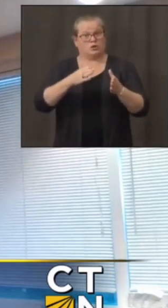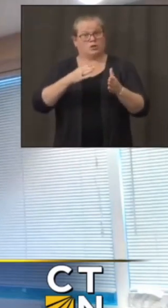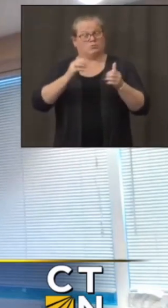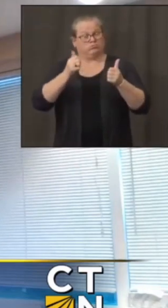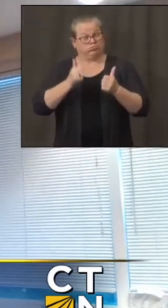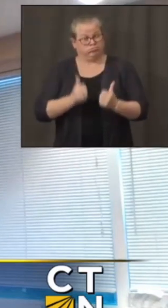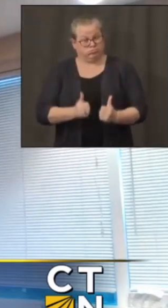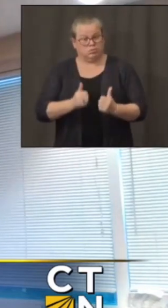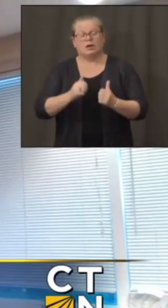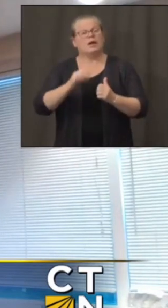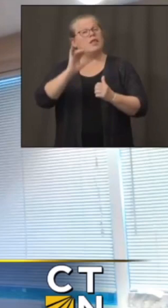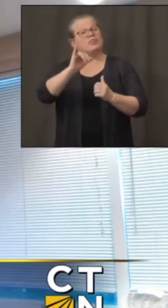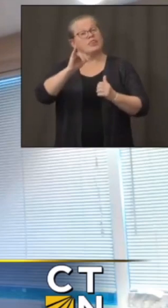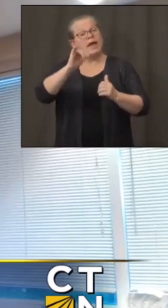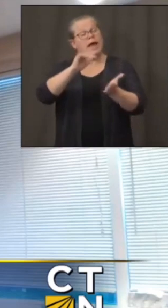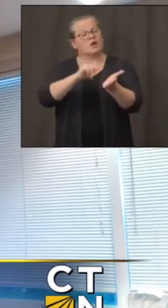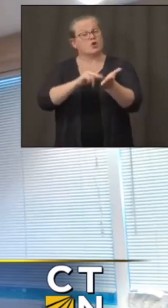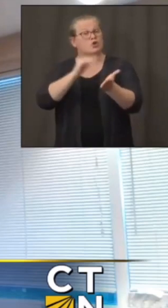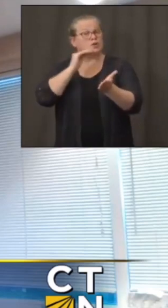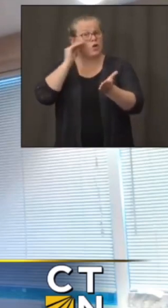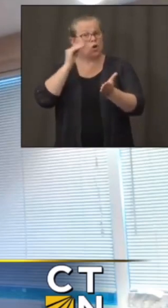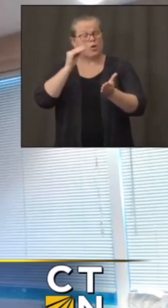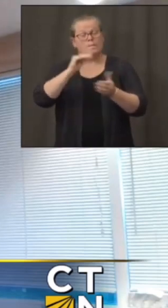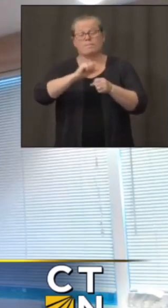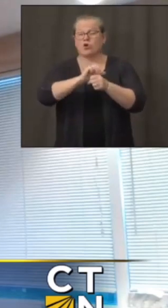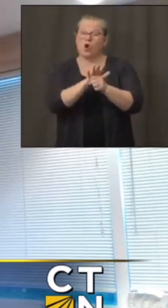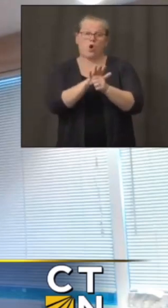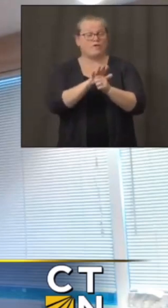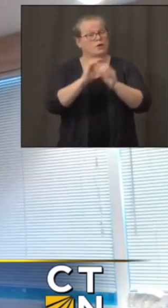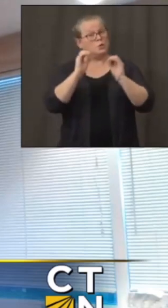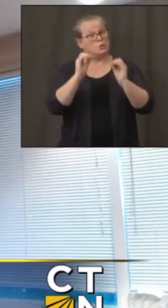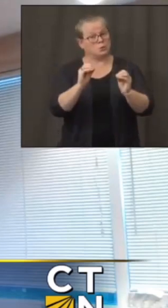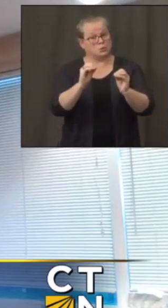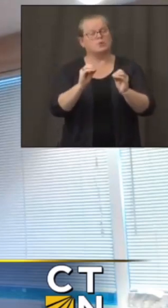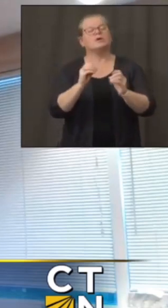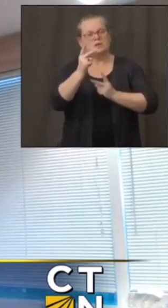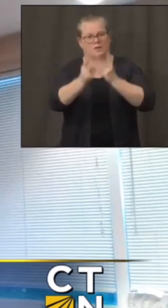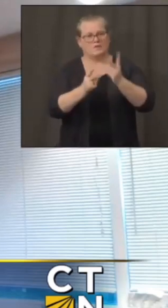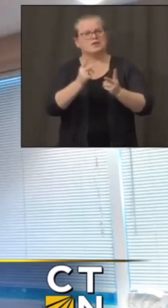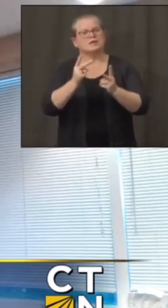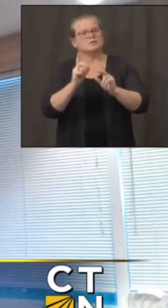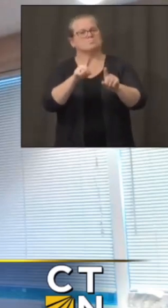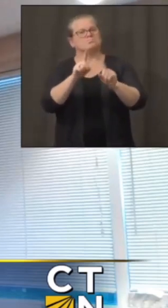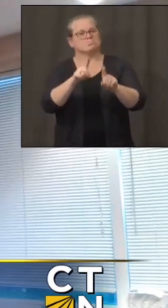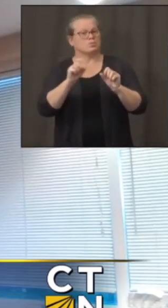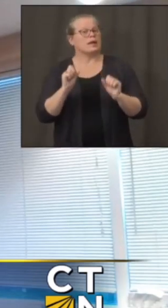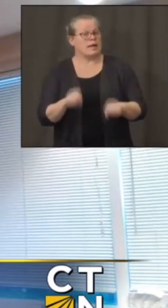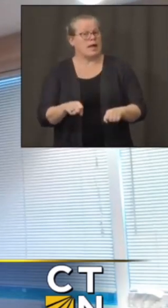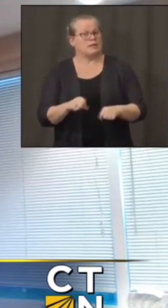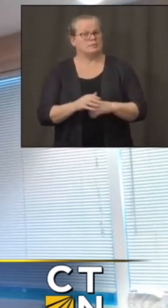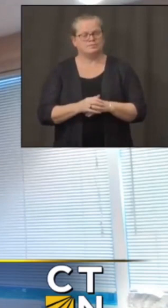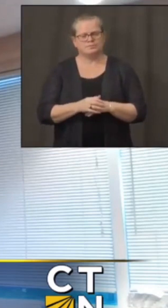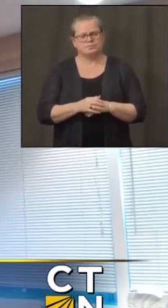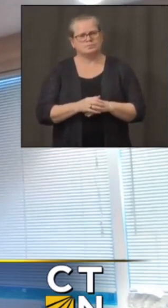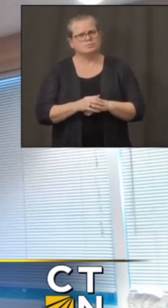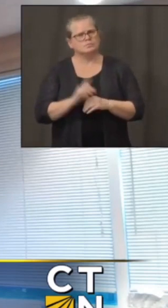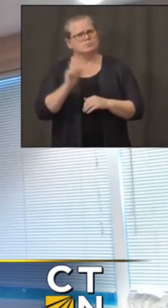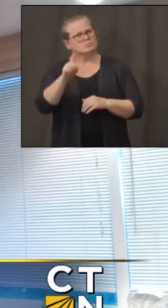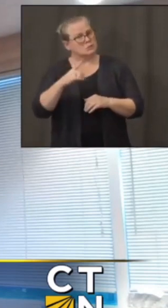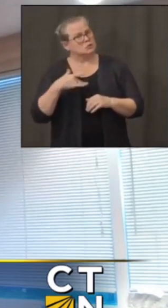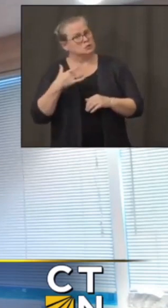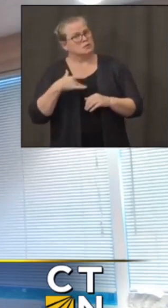can go on. Do you expect this to open up even more, like in another month, or is it just sort of a wait and see